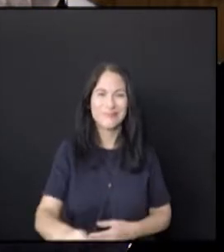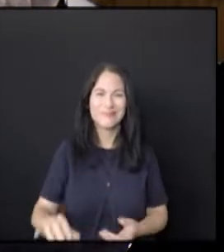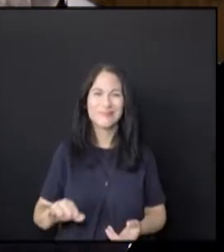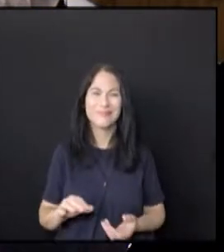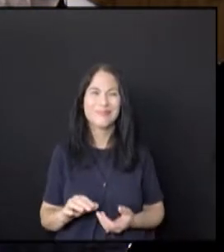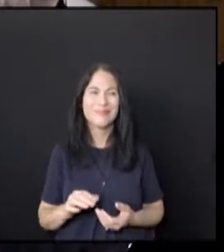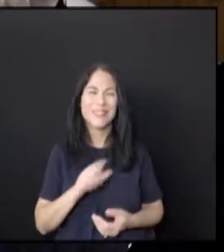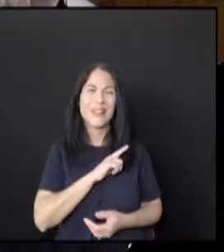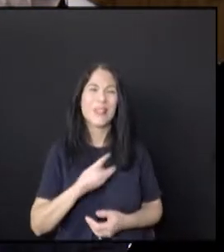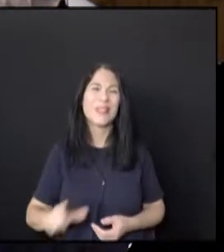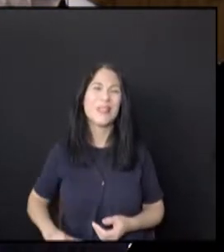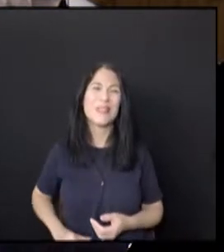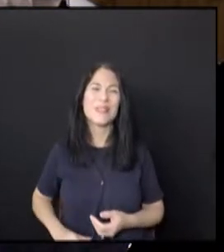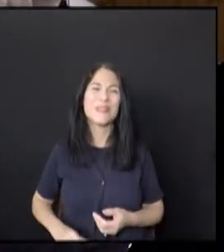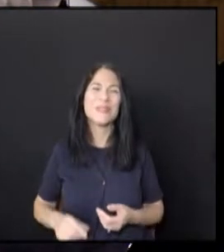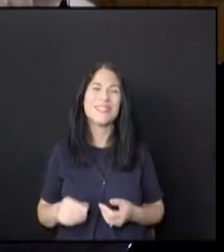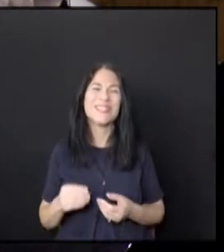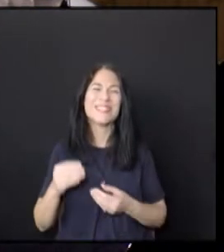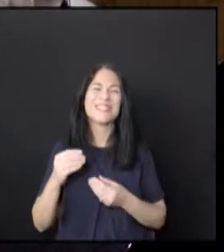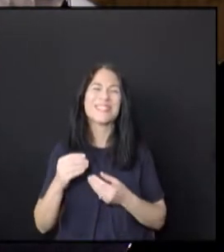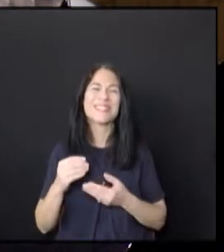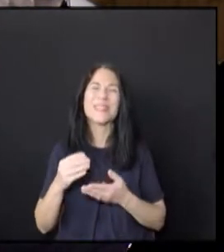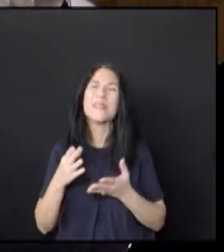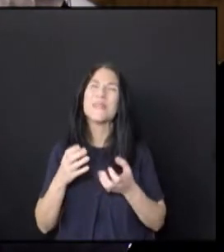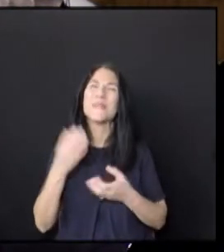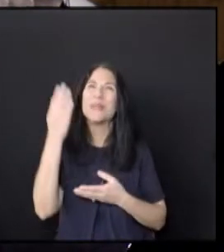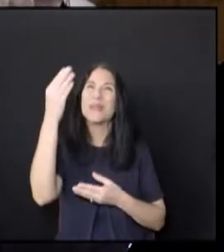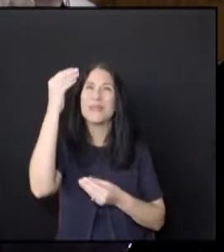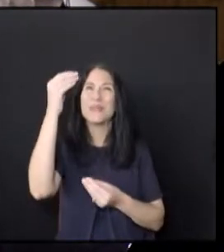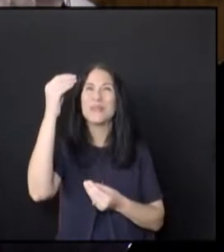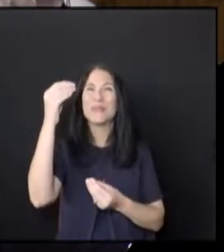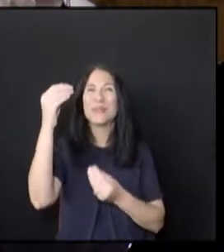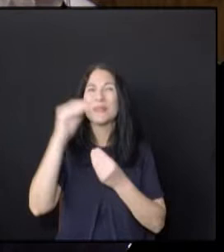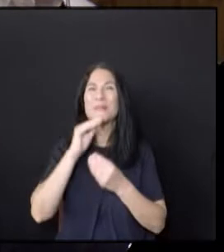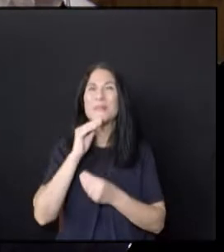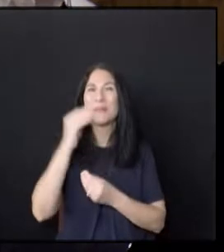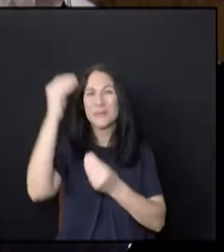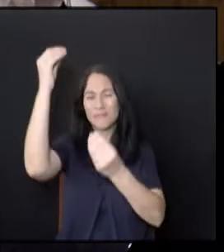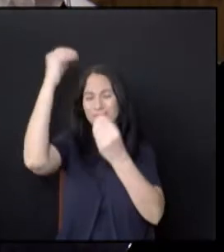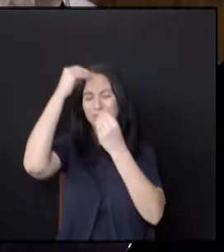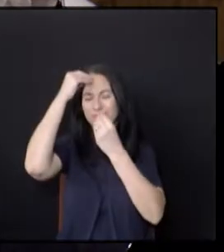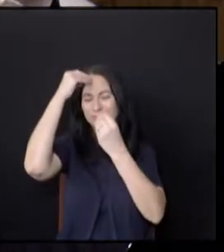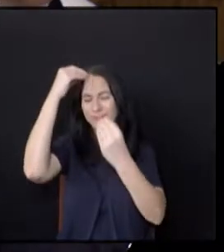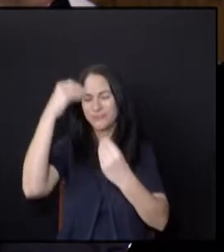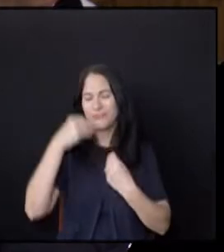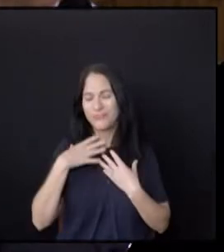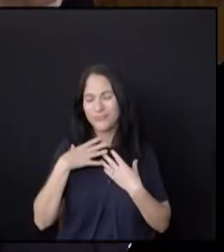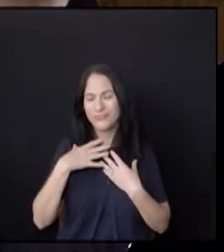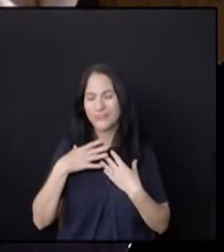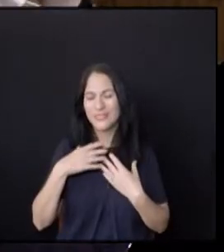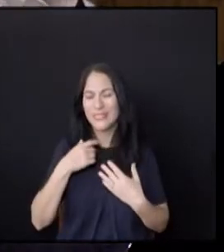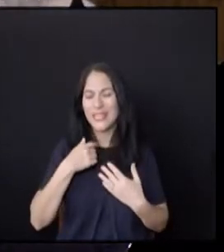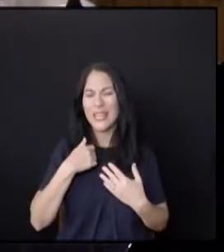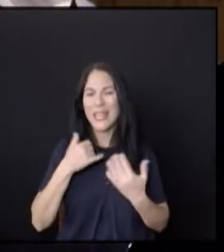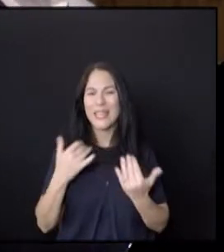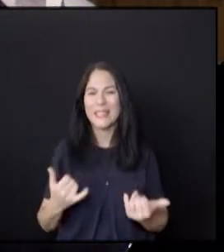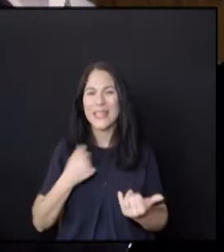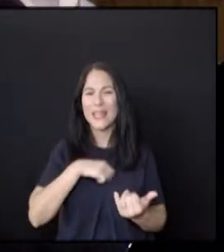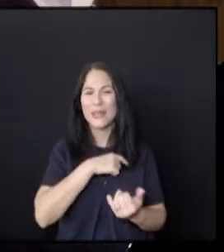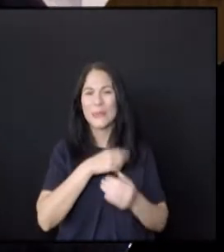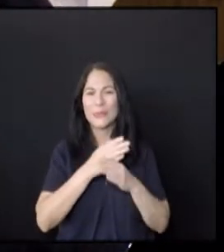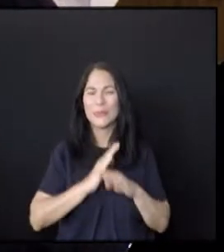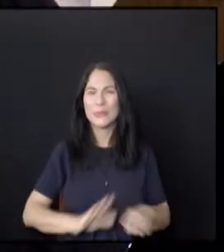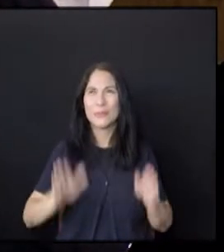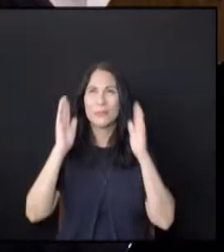Lord, we just give you a moment to speak to us. You're always speaking, but we're quieting ourselves to listen. What